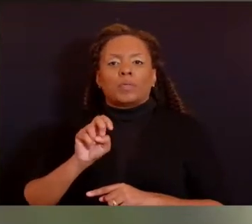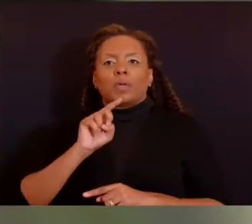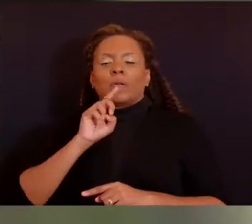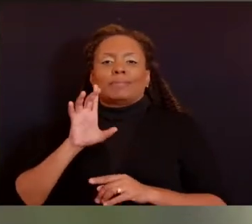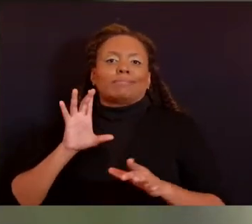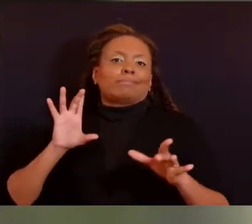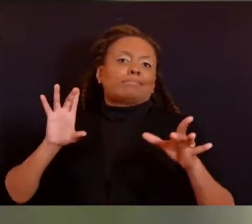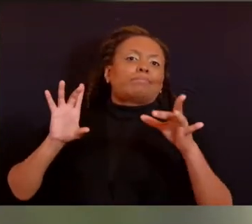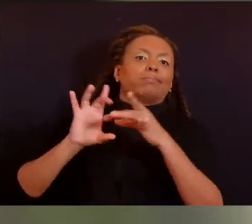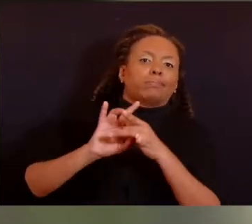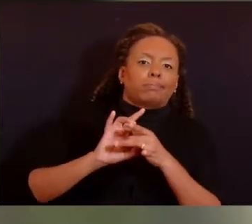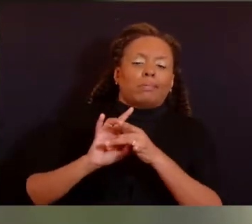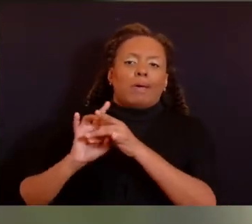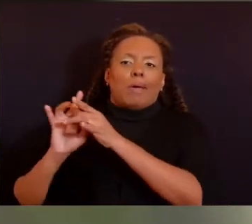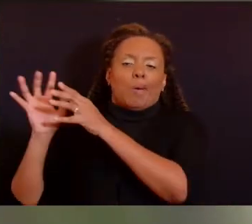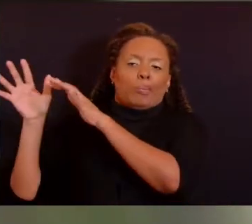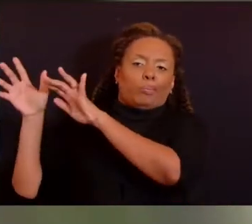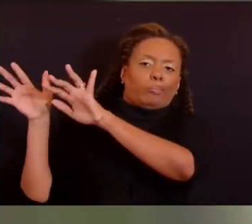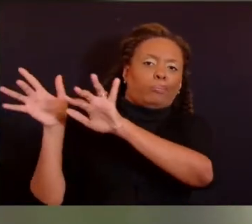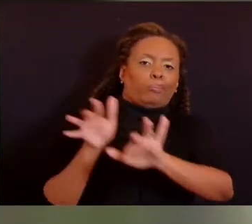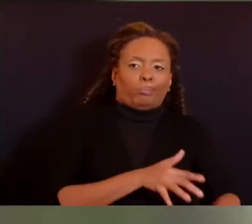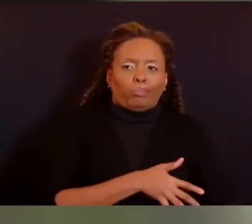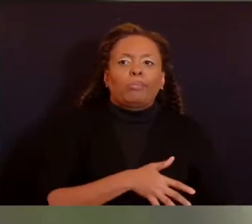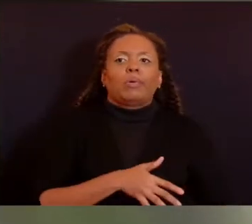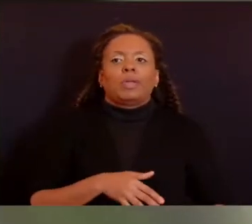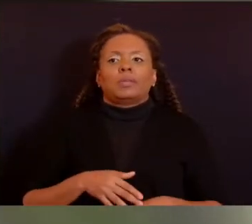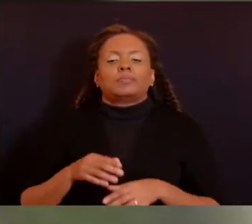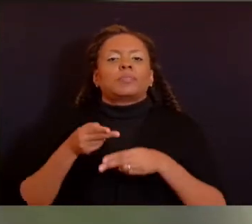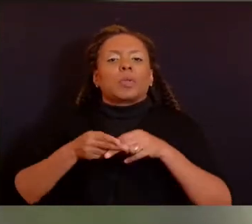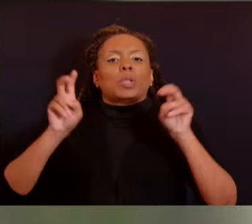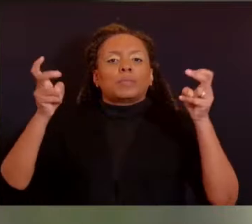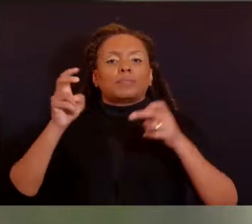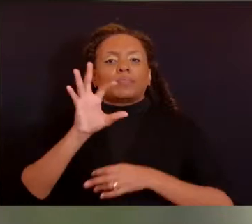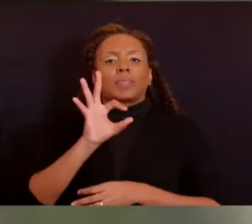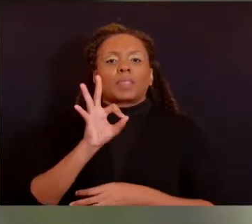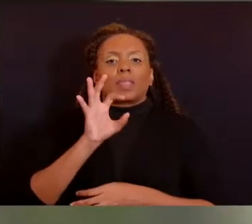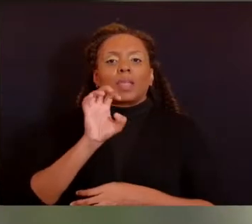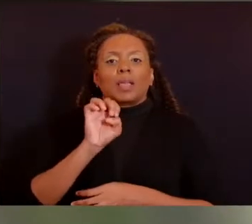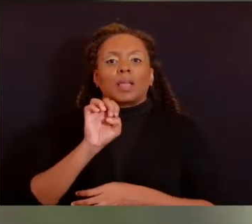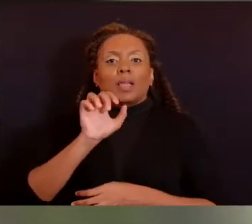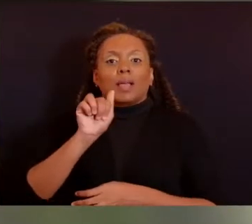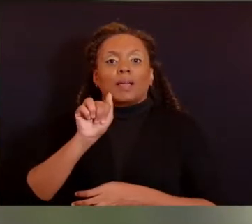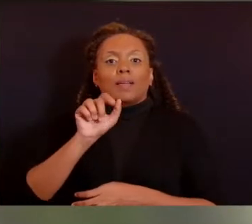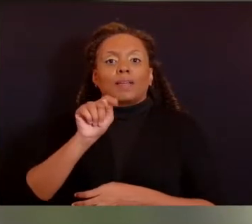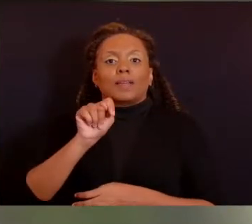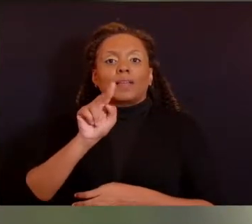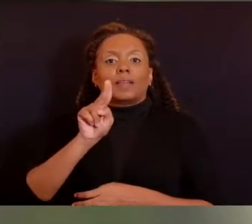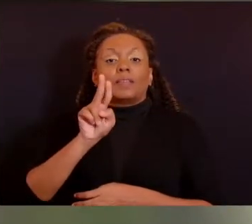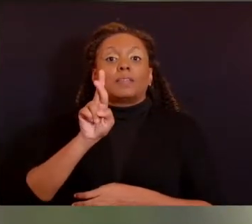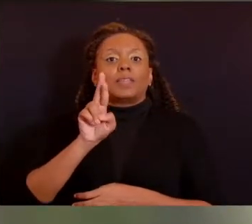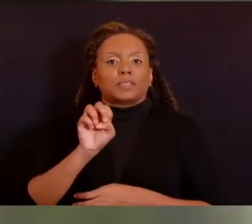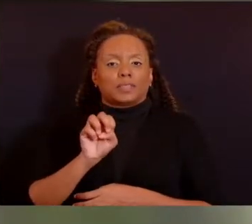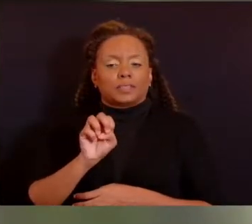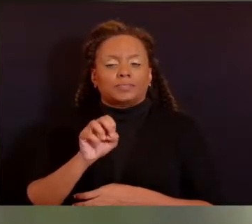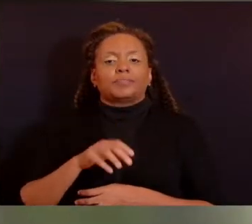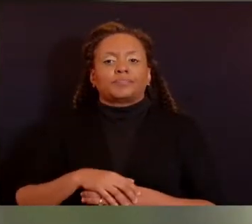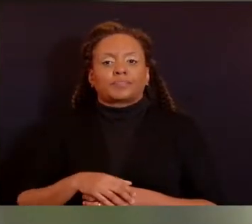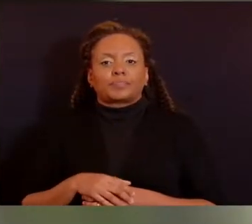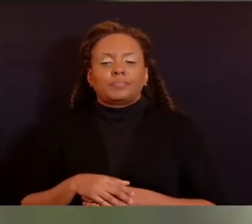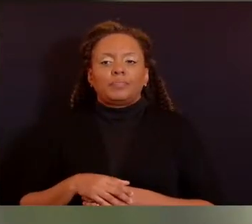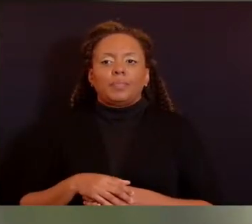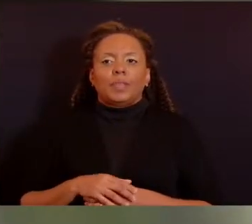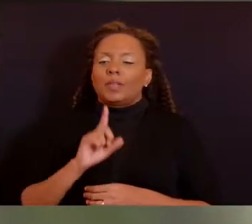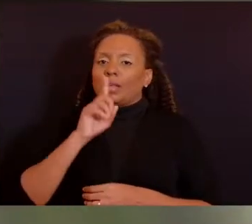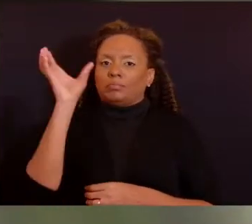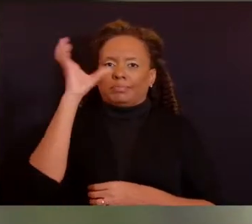wave axis itself passed about early in the evening, and then this feature came in behind the wave. So it is an